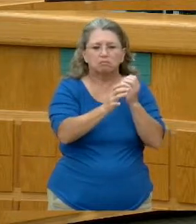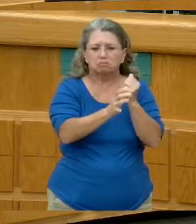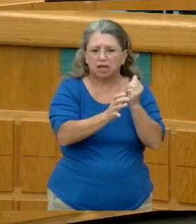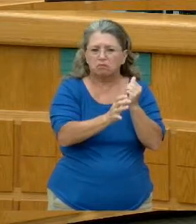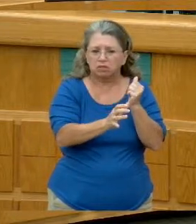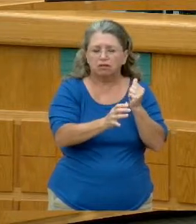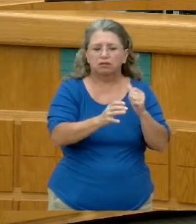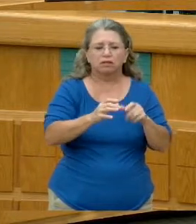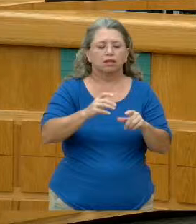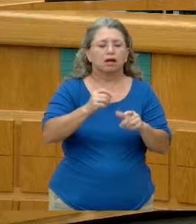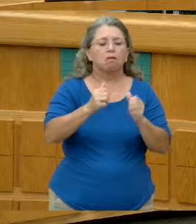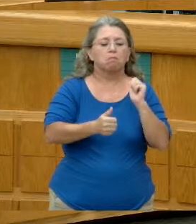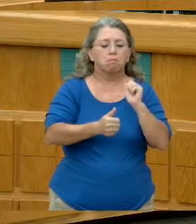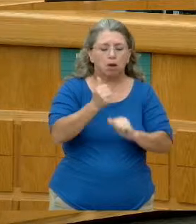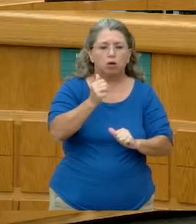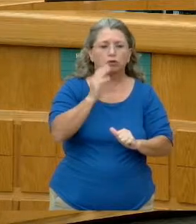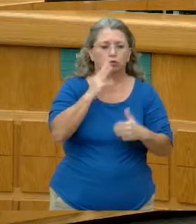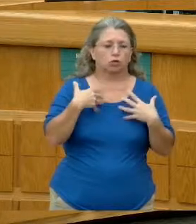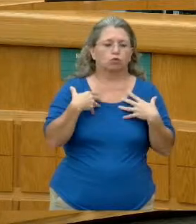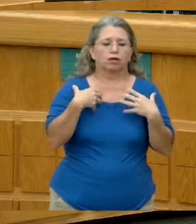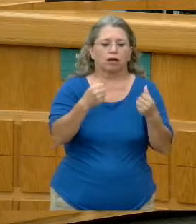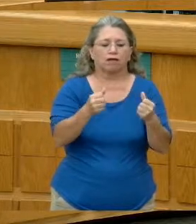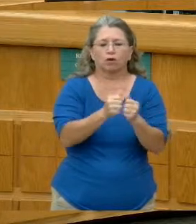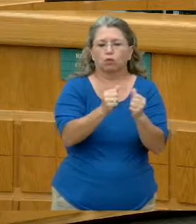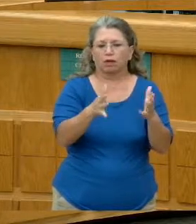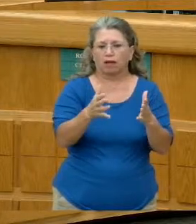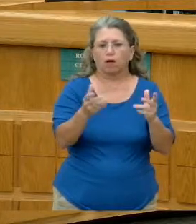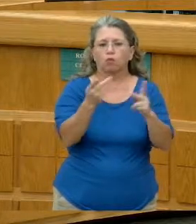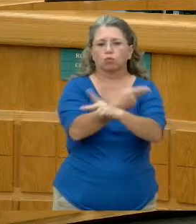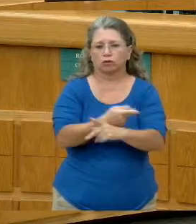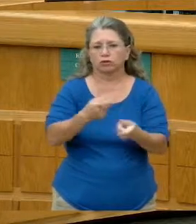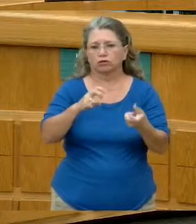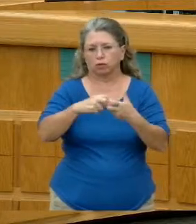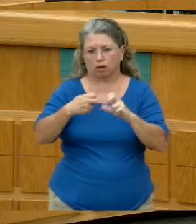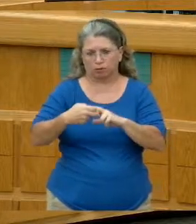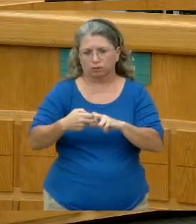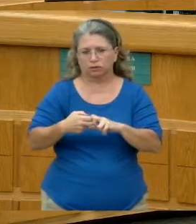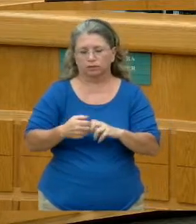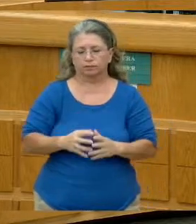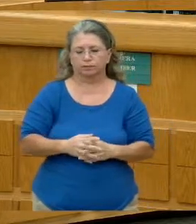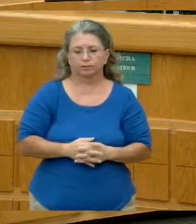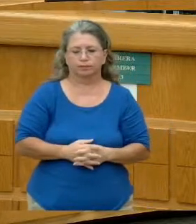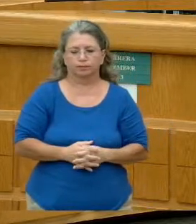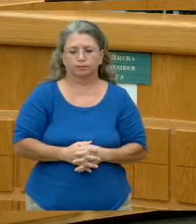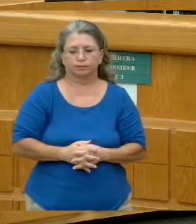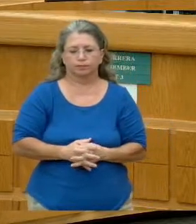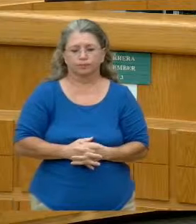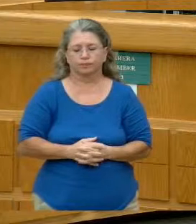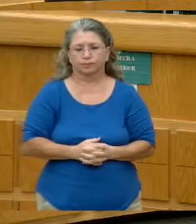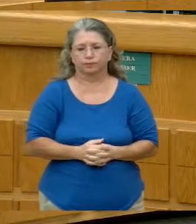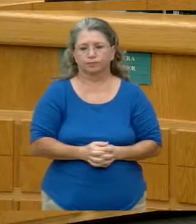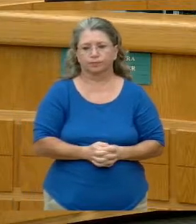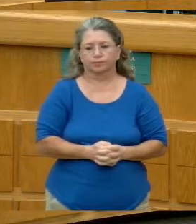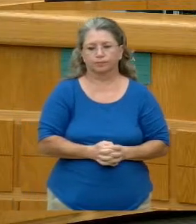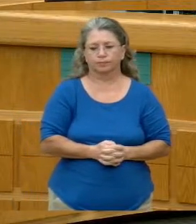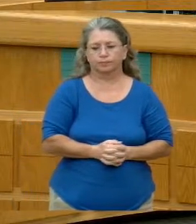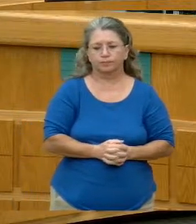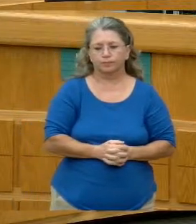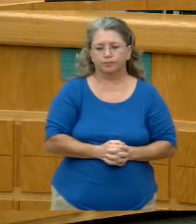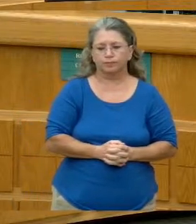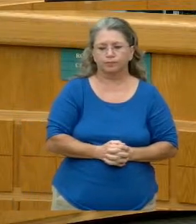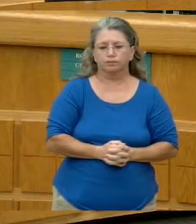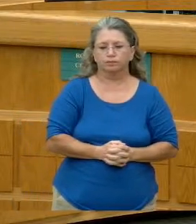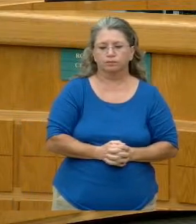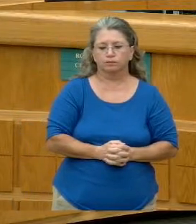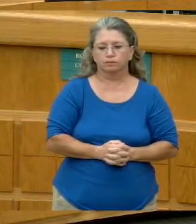will recover without incident. Cuando estos bebés se enferman, ¿los funcionarios de salud pública los ven realmente enfermos? Dos